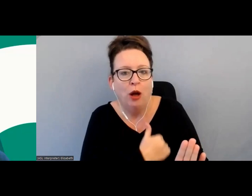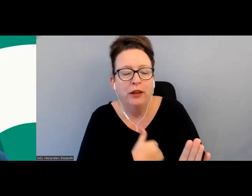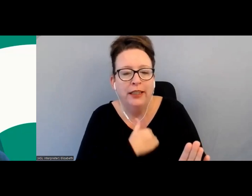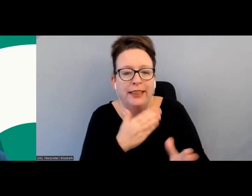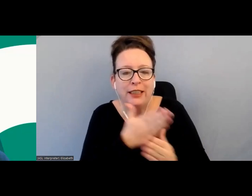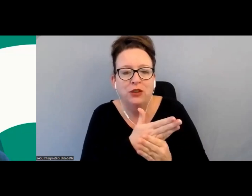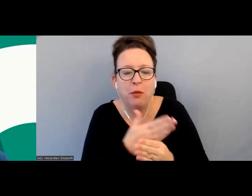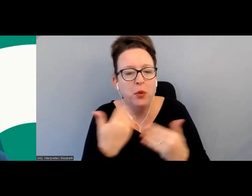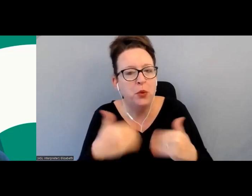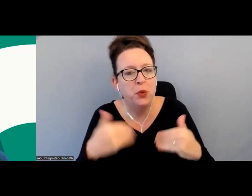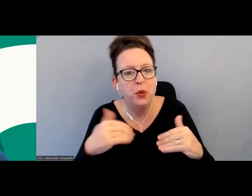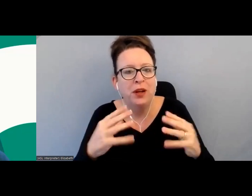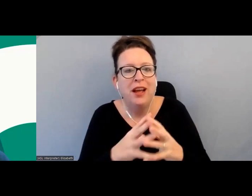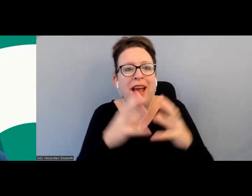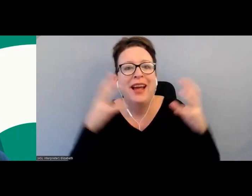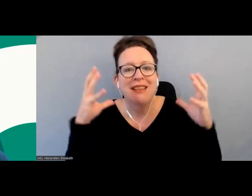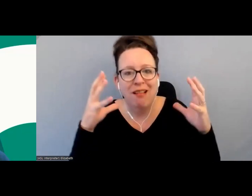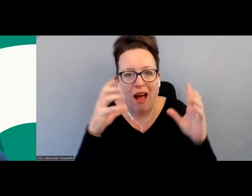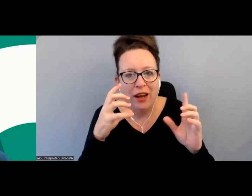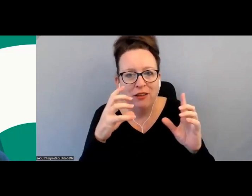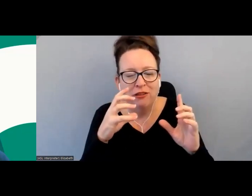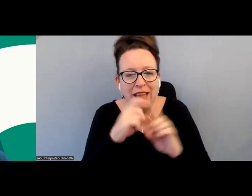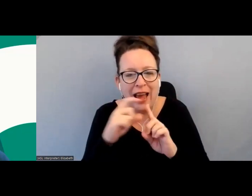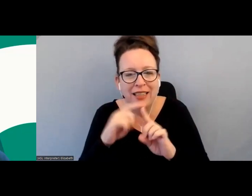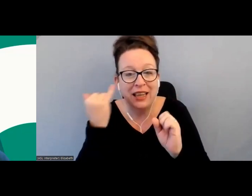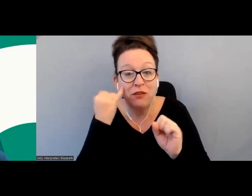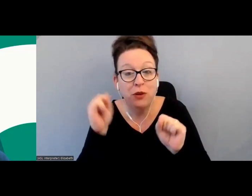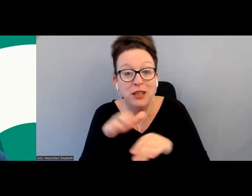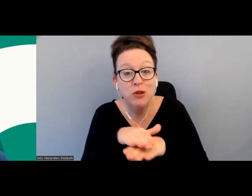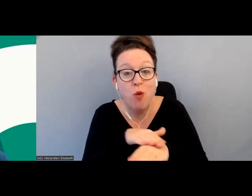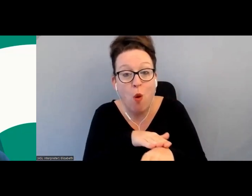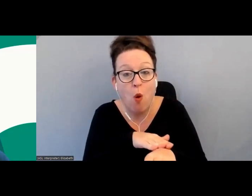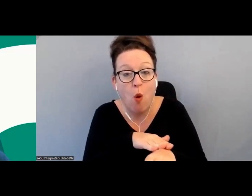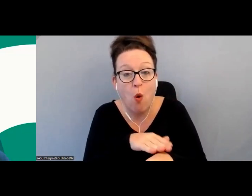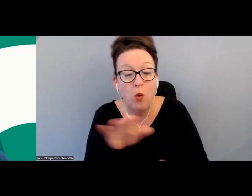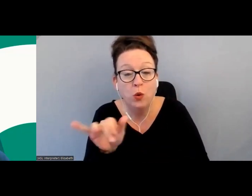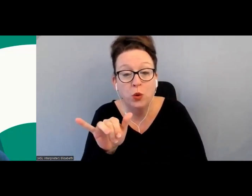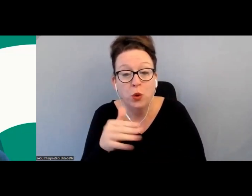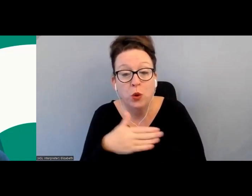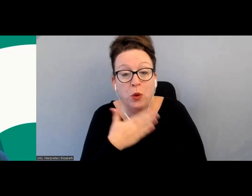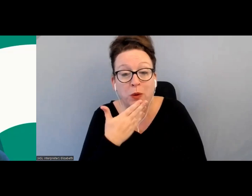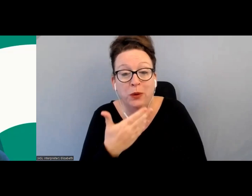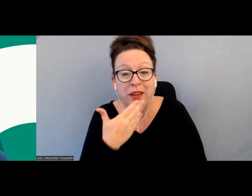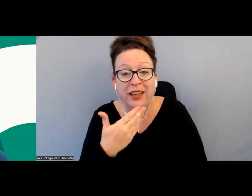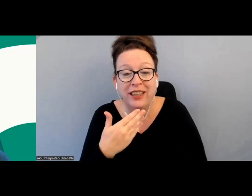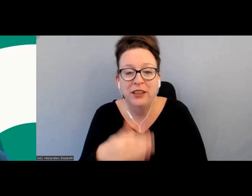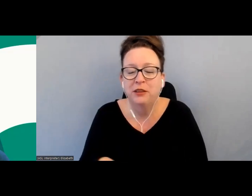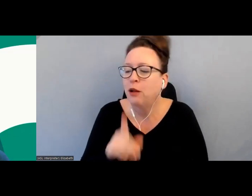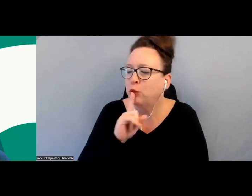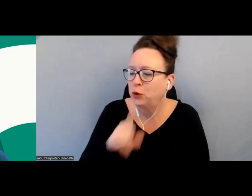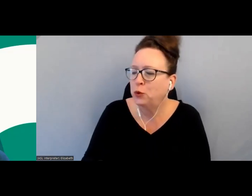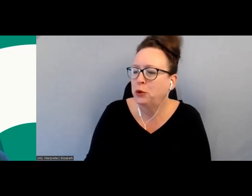It's a lot of text. So if you could just slow down a little bit. Sure. Yep.